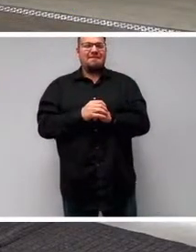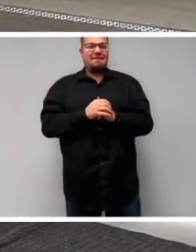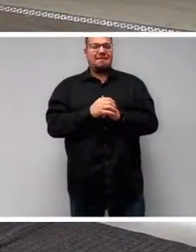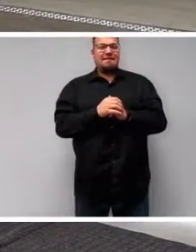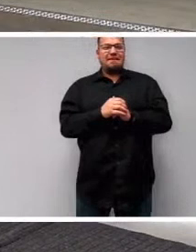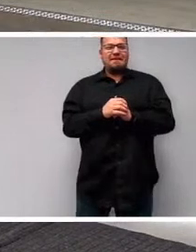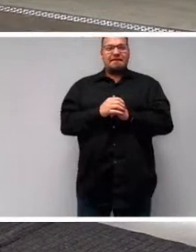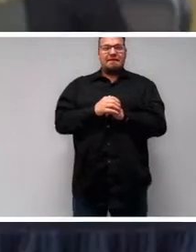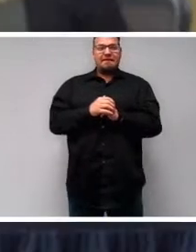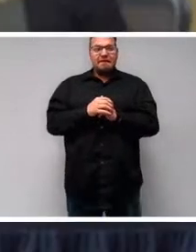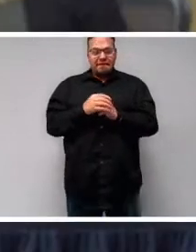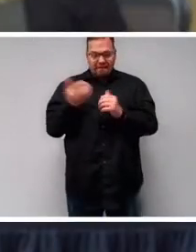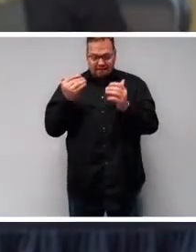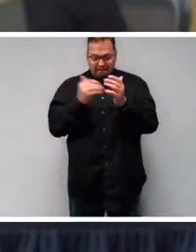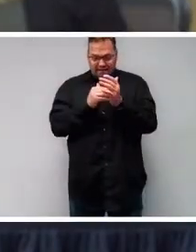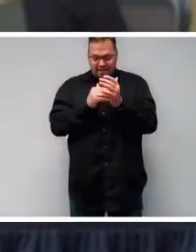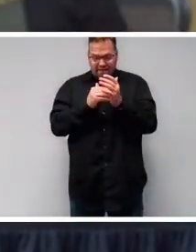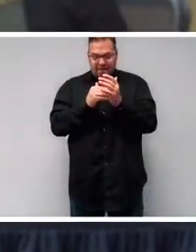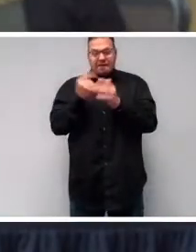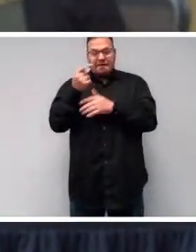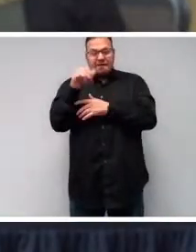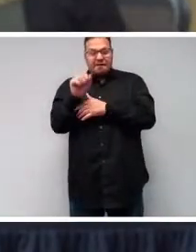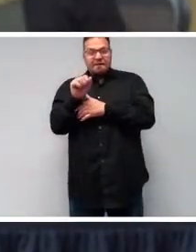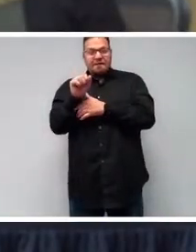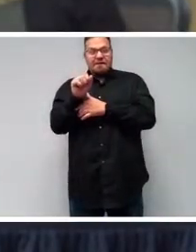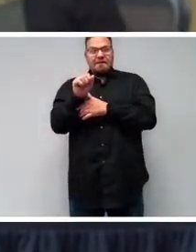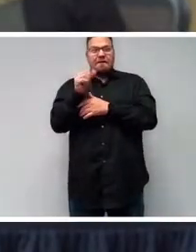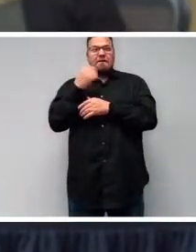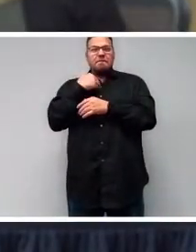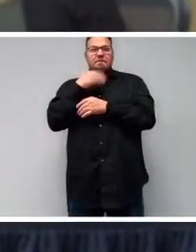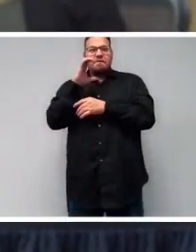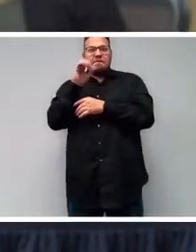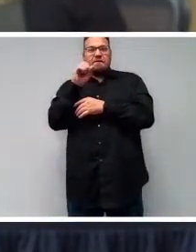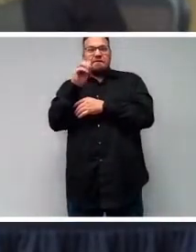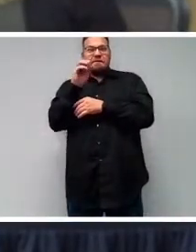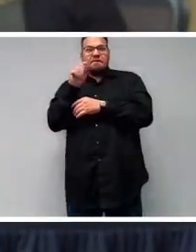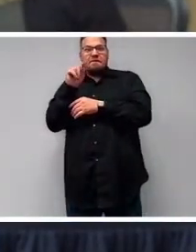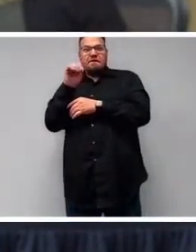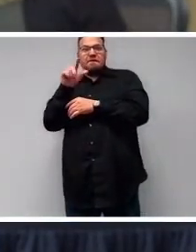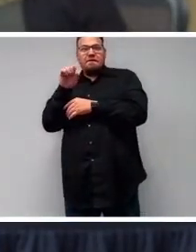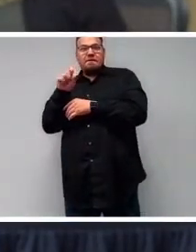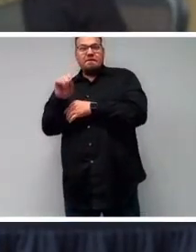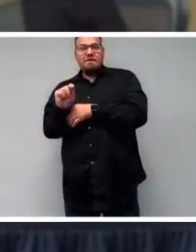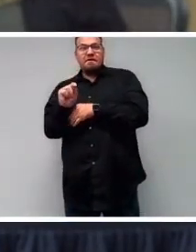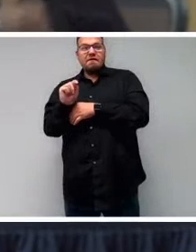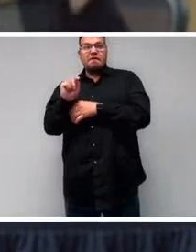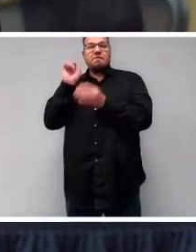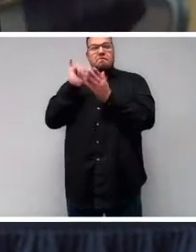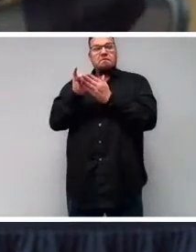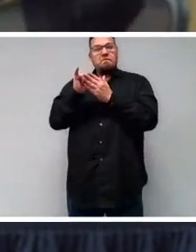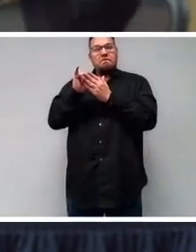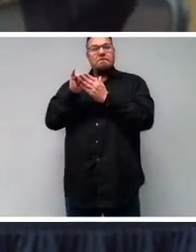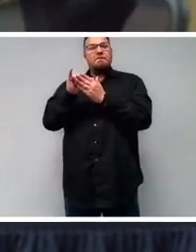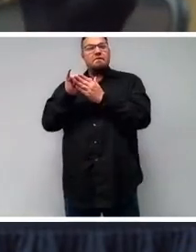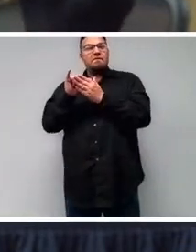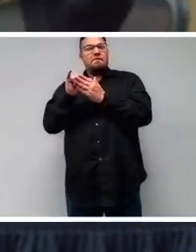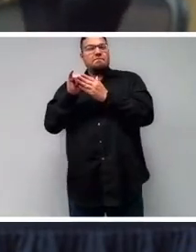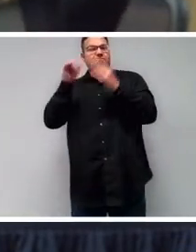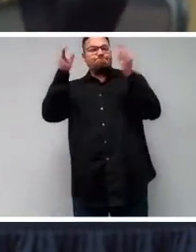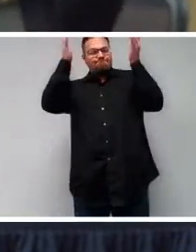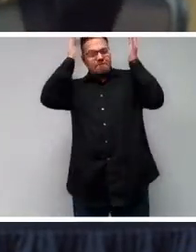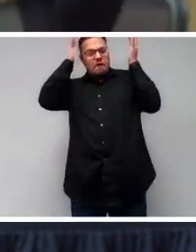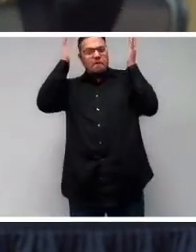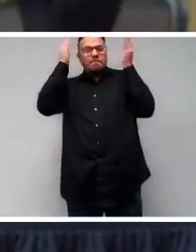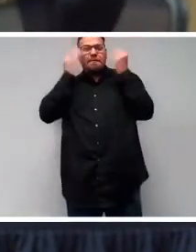again, I'm Gia, and I'm a year one cosmetologist. So in cosmetology, we're always hands-on. Once we're